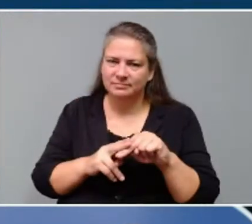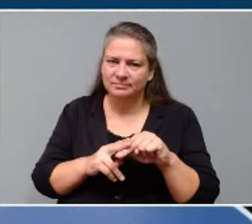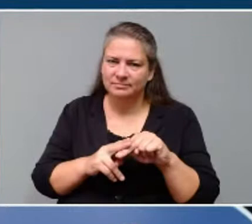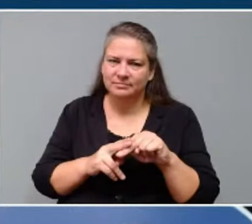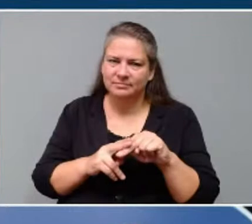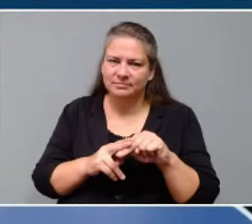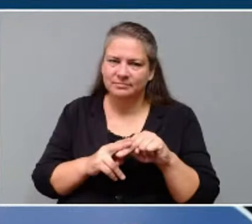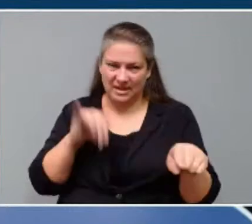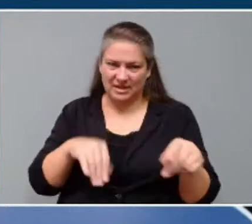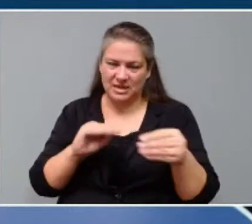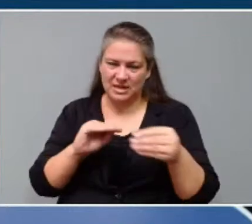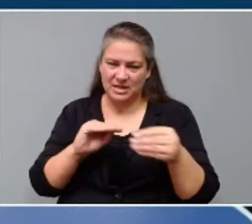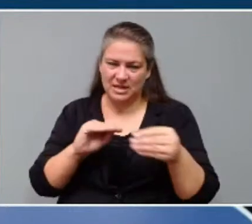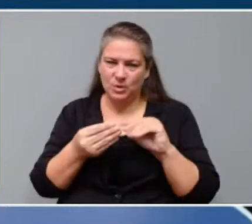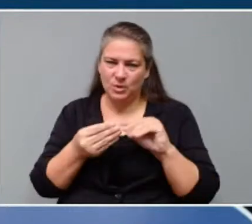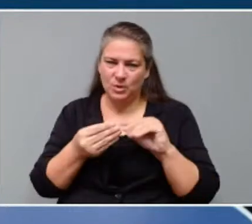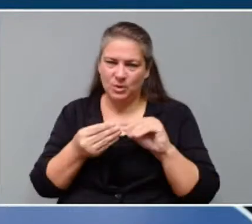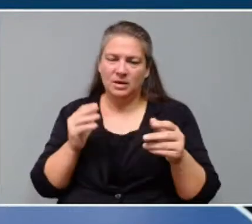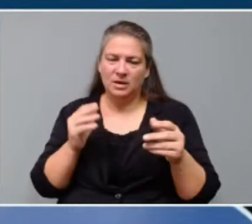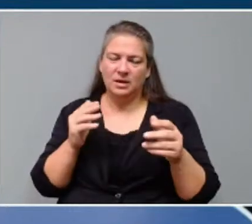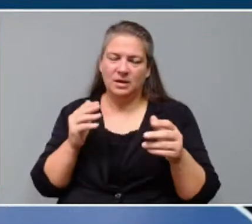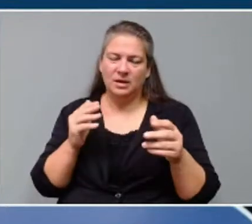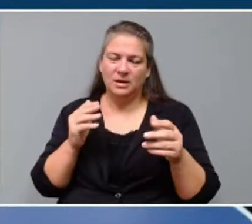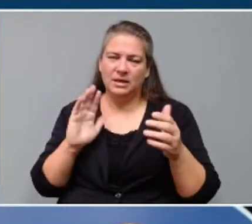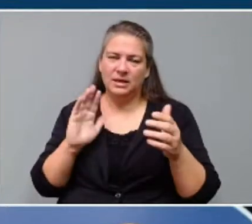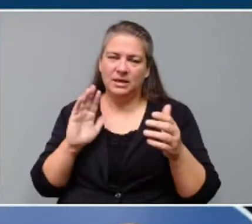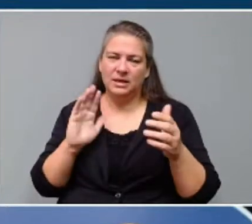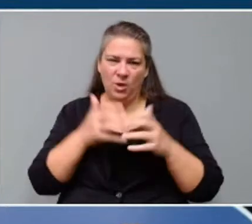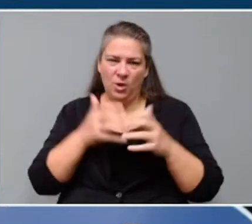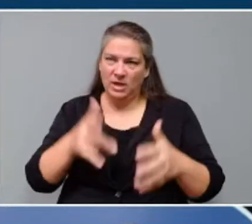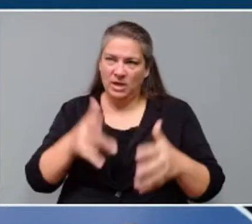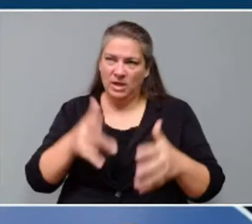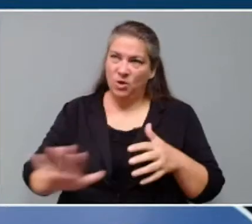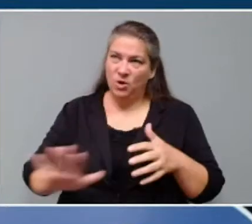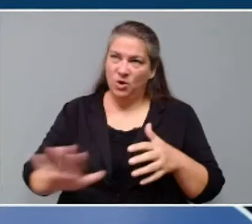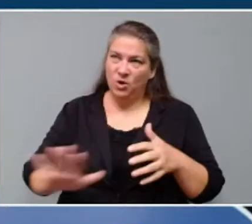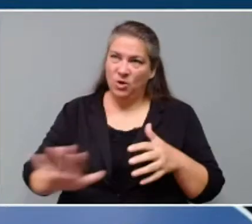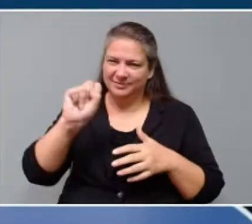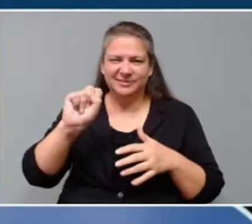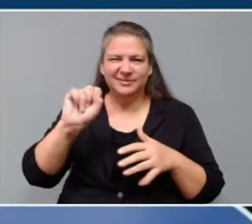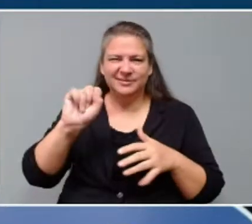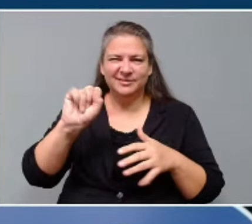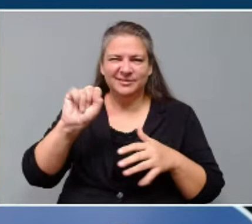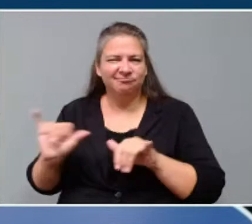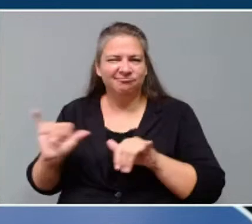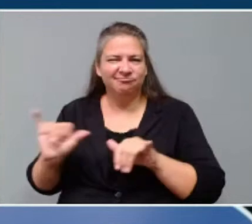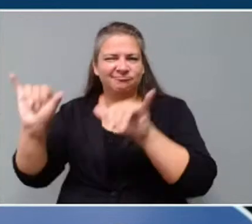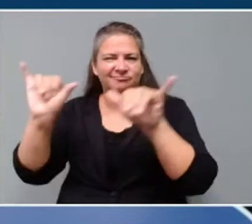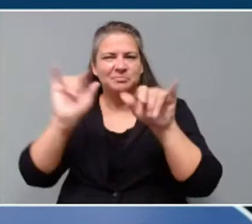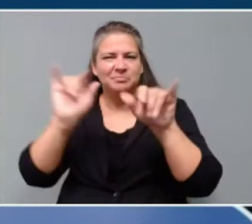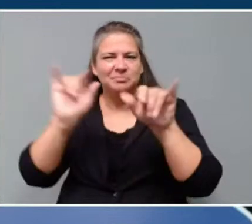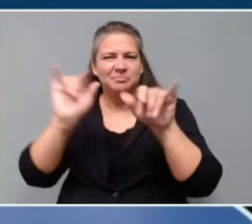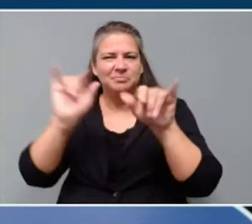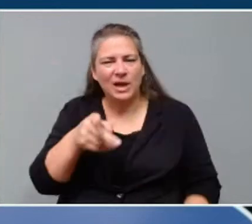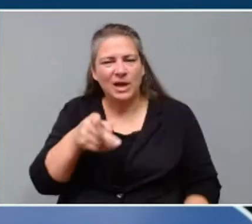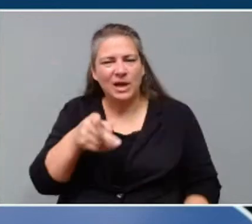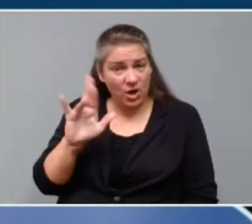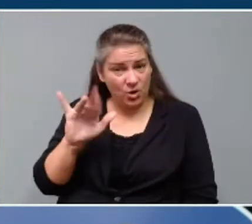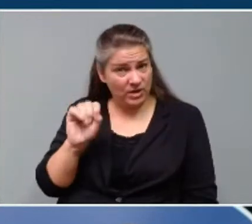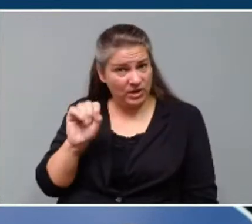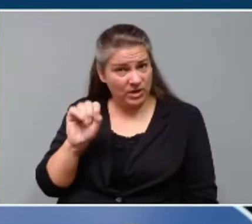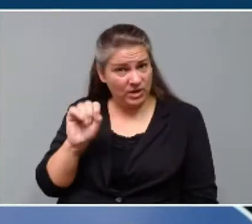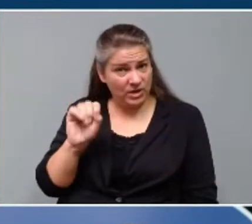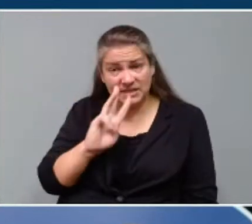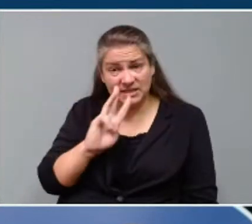compares well with the rest of the country, but you are at such risk if you're 65 and up from